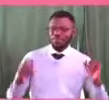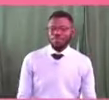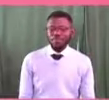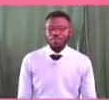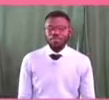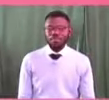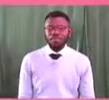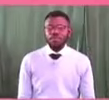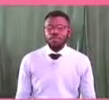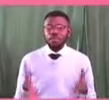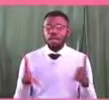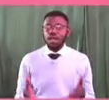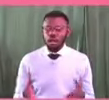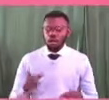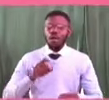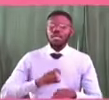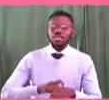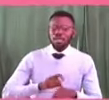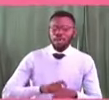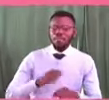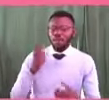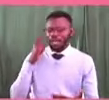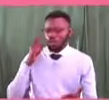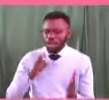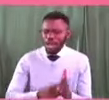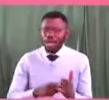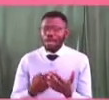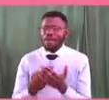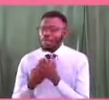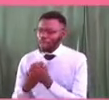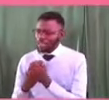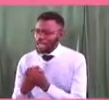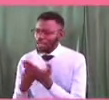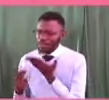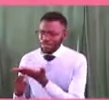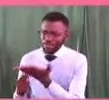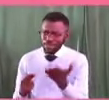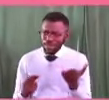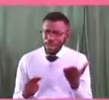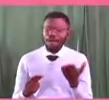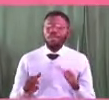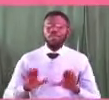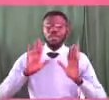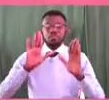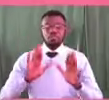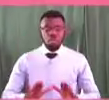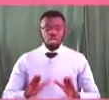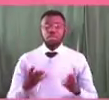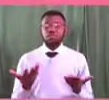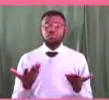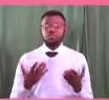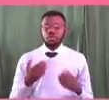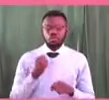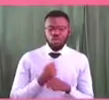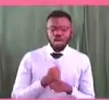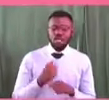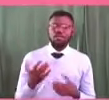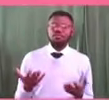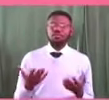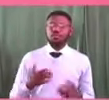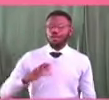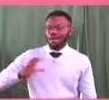It is now time to recognize our partners in the fundamental critical, in this fundamental critical undertaking. Our